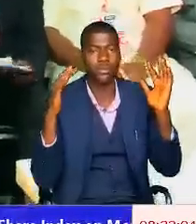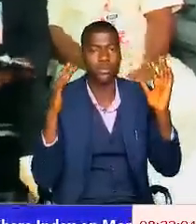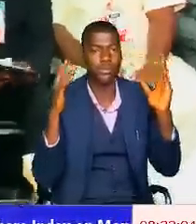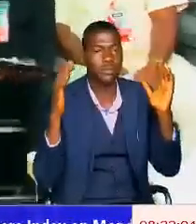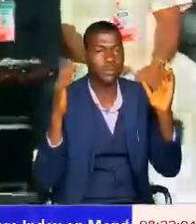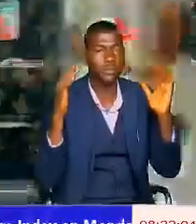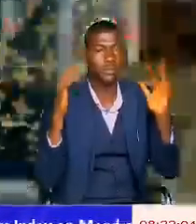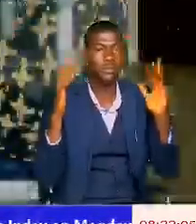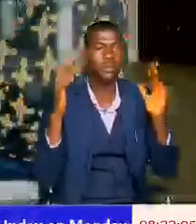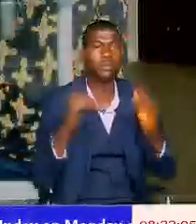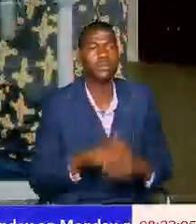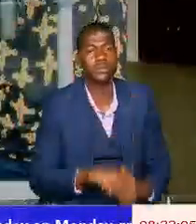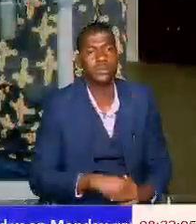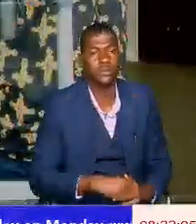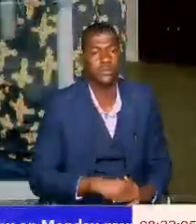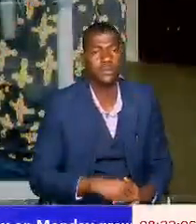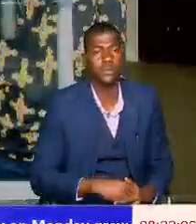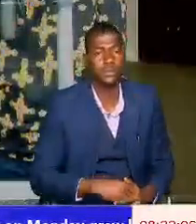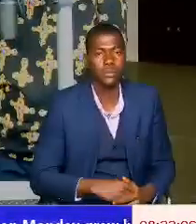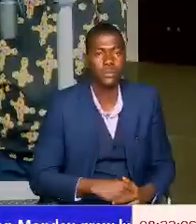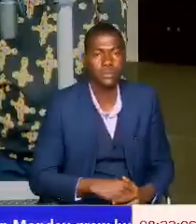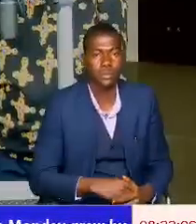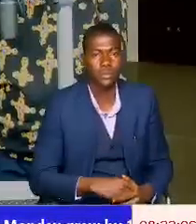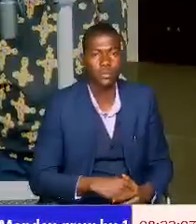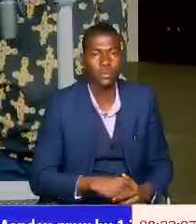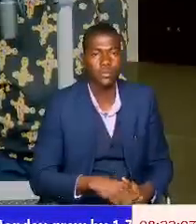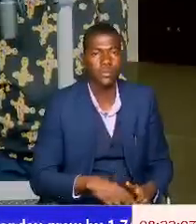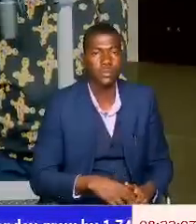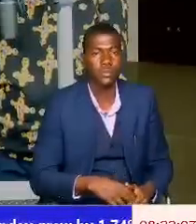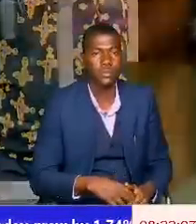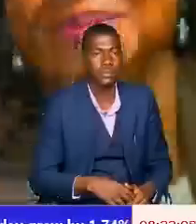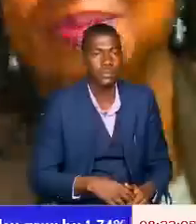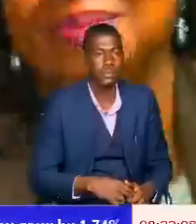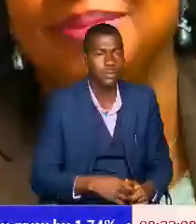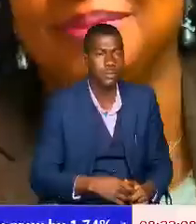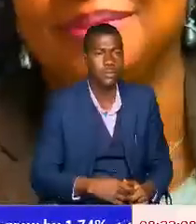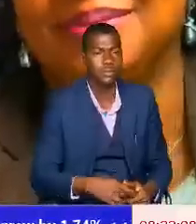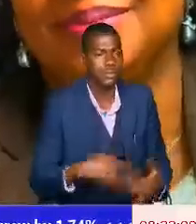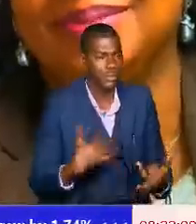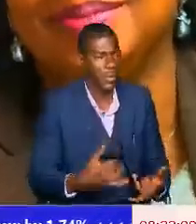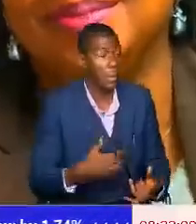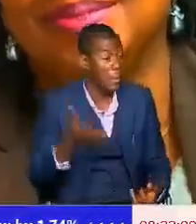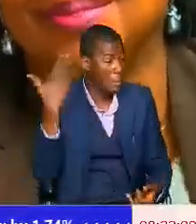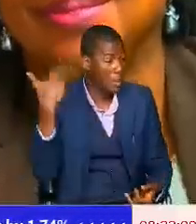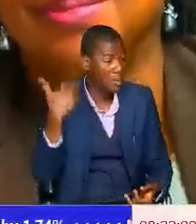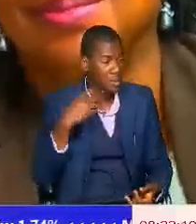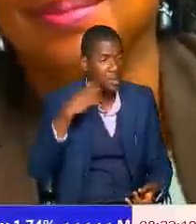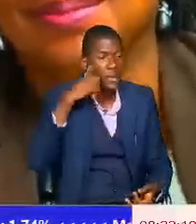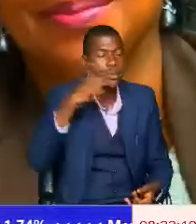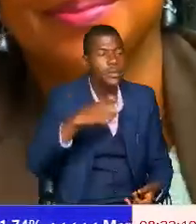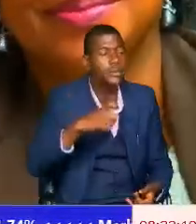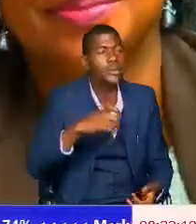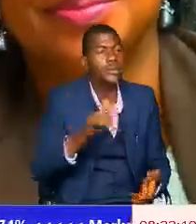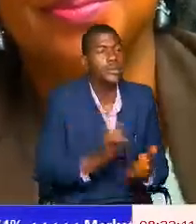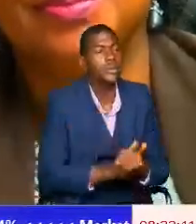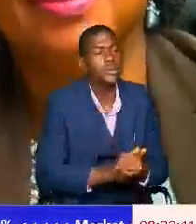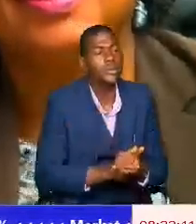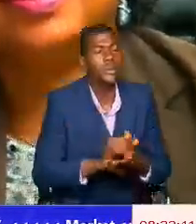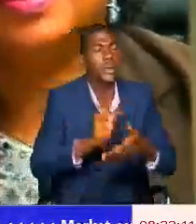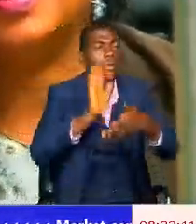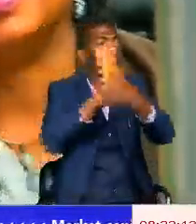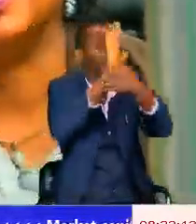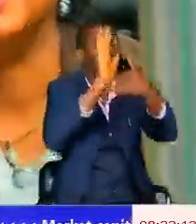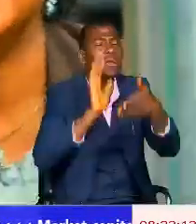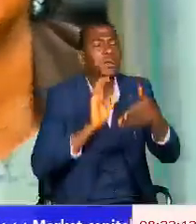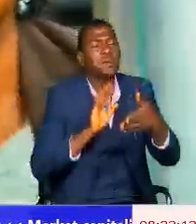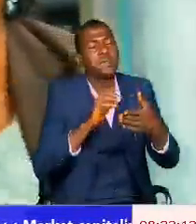The sticker self, they don't fade. Servicom is here. Where? You don't go see them. The only sticker you see. And the sticker don't fade because nobody